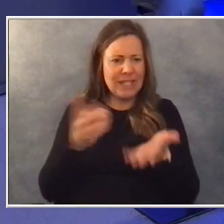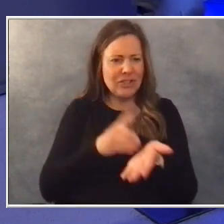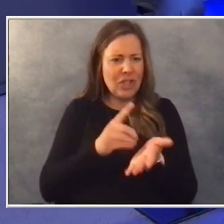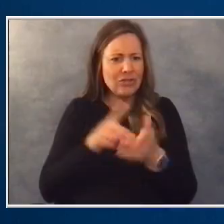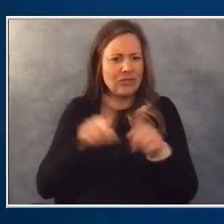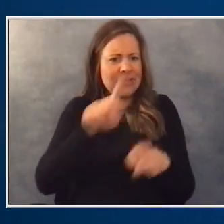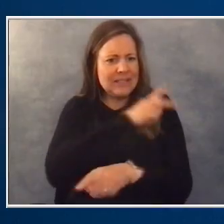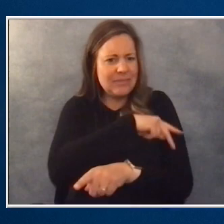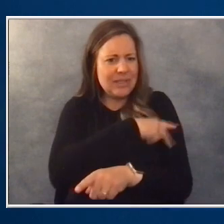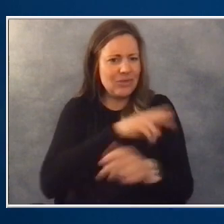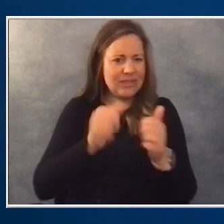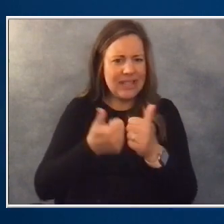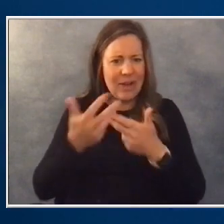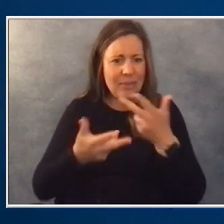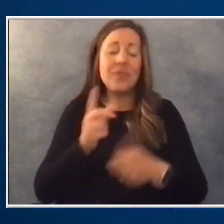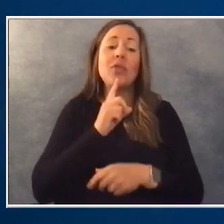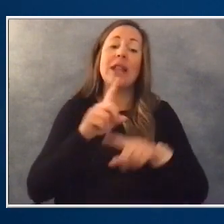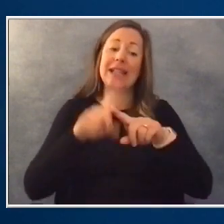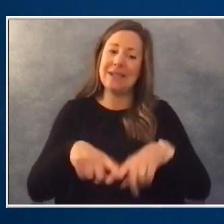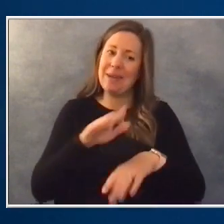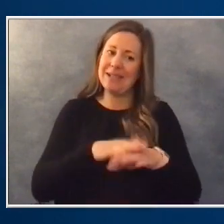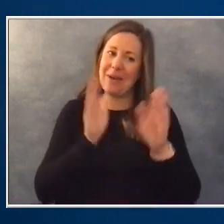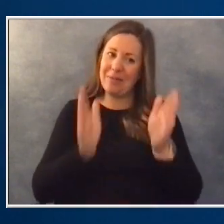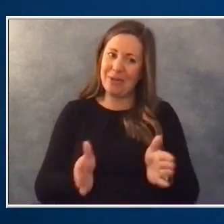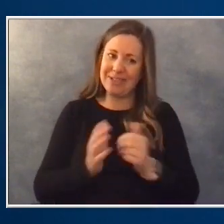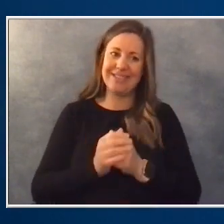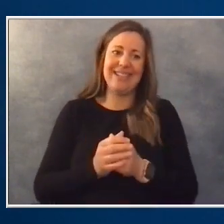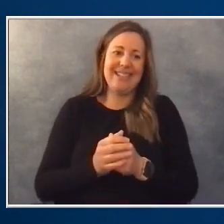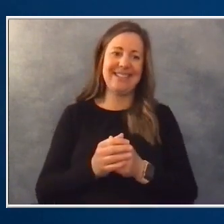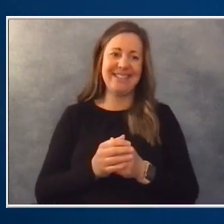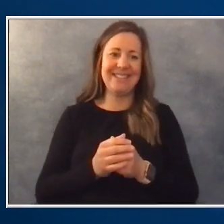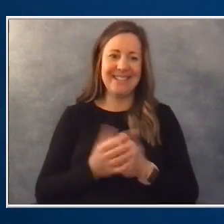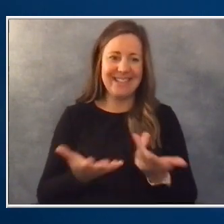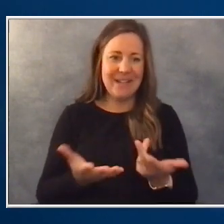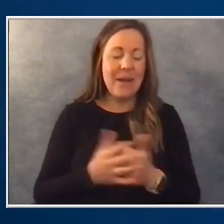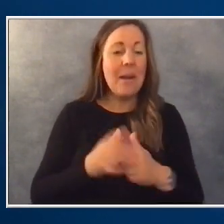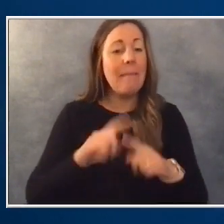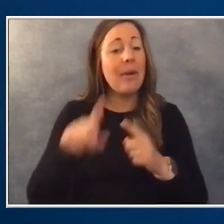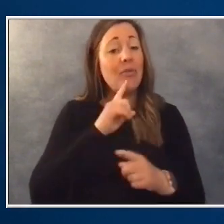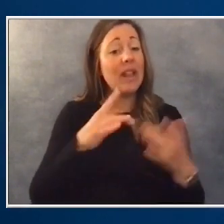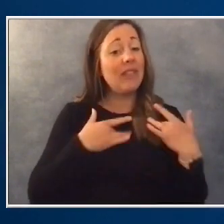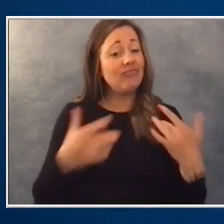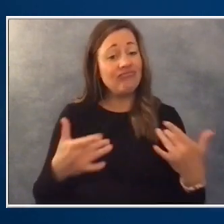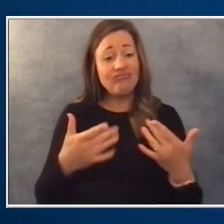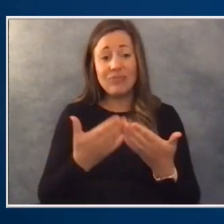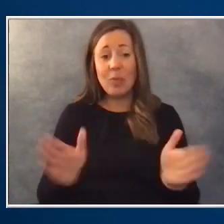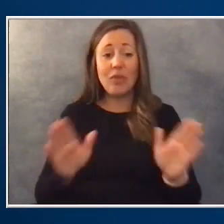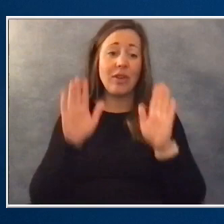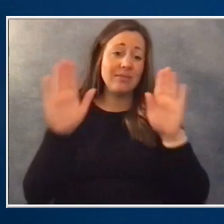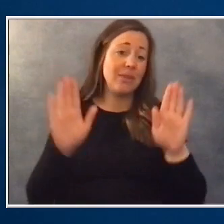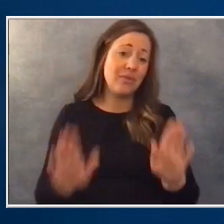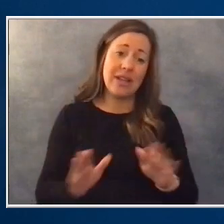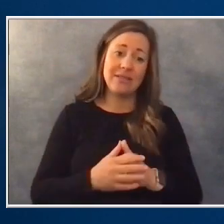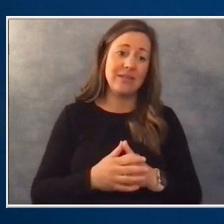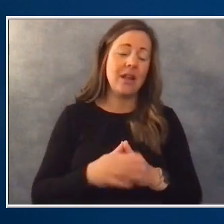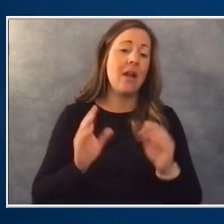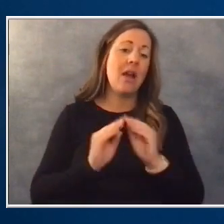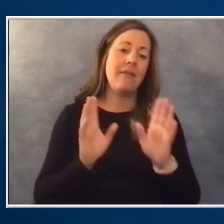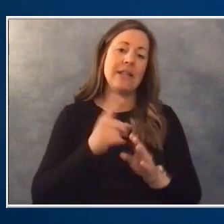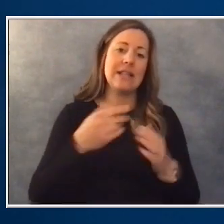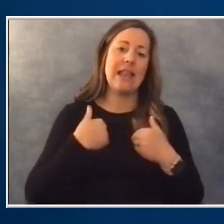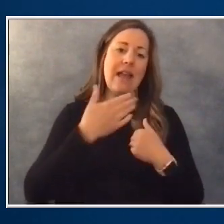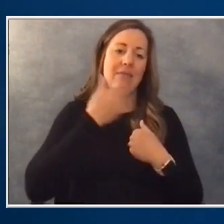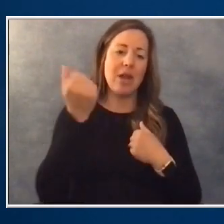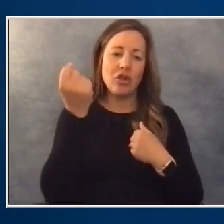it depends on the individual. So sure just does. like the patients, but generally it's been great. Their questions, you know, obviously they have better insights